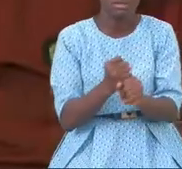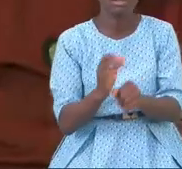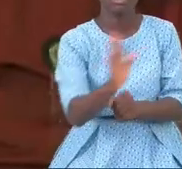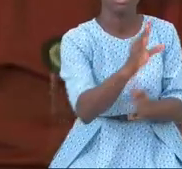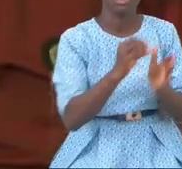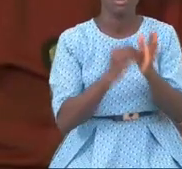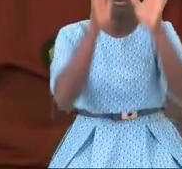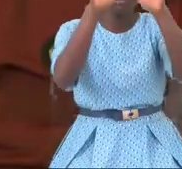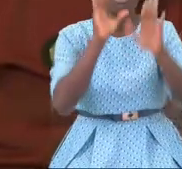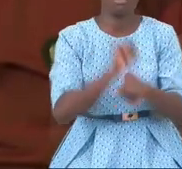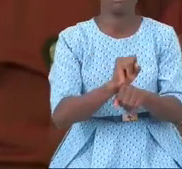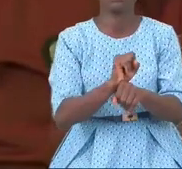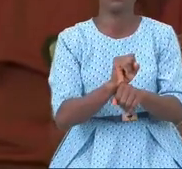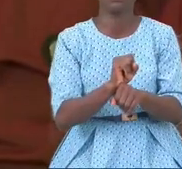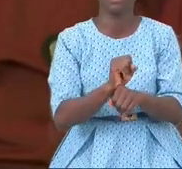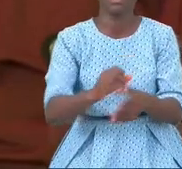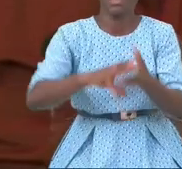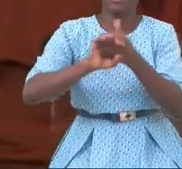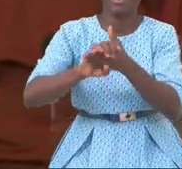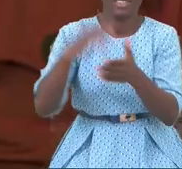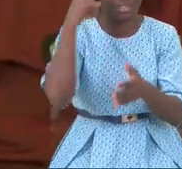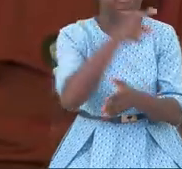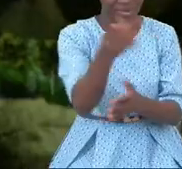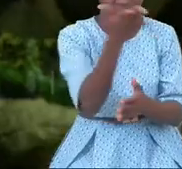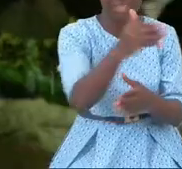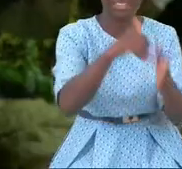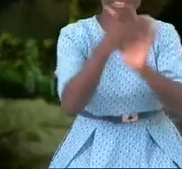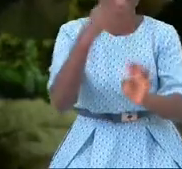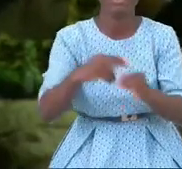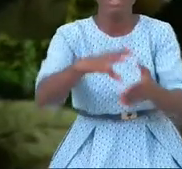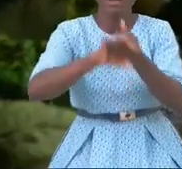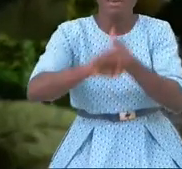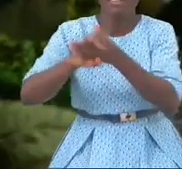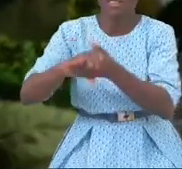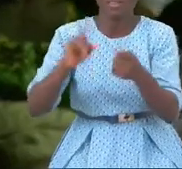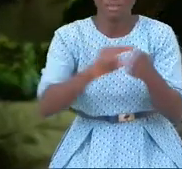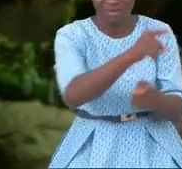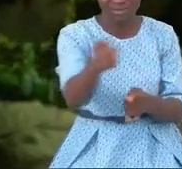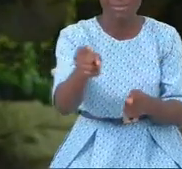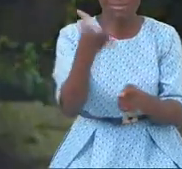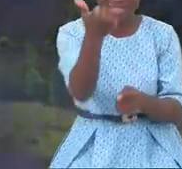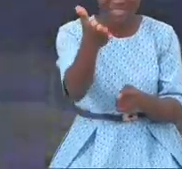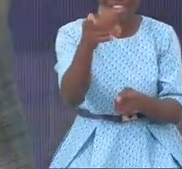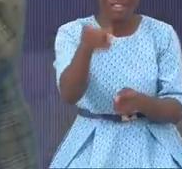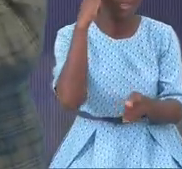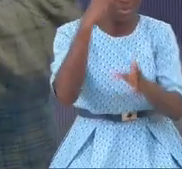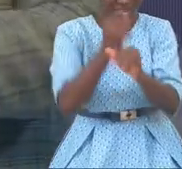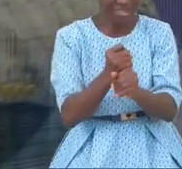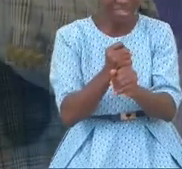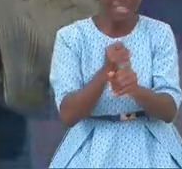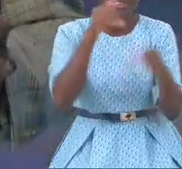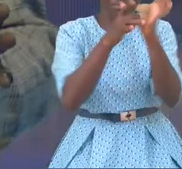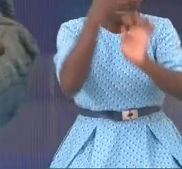will receive in Jesus' name. Number one is